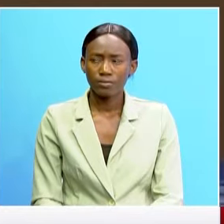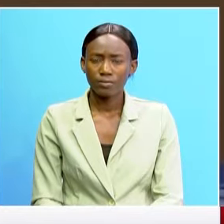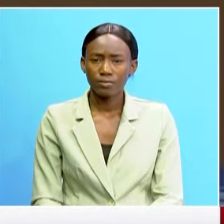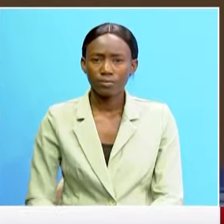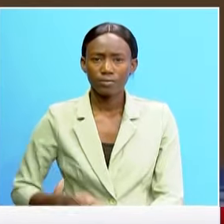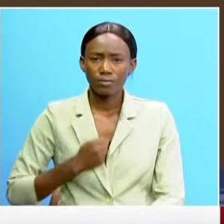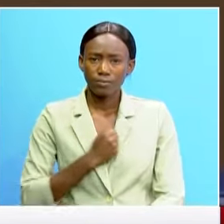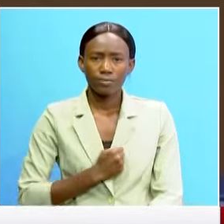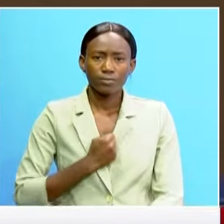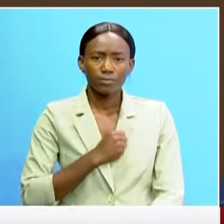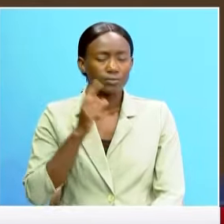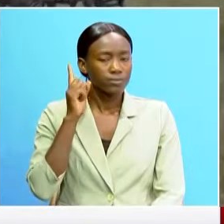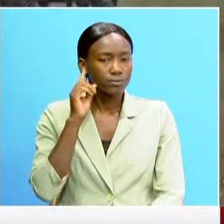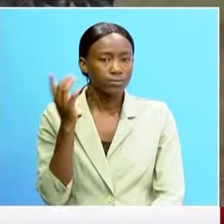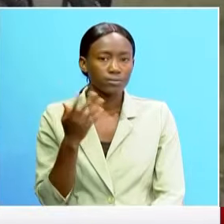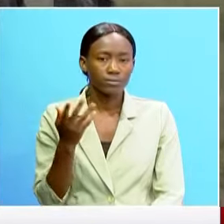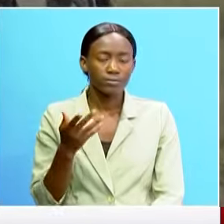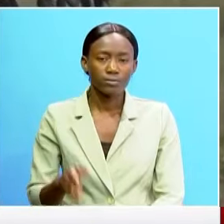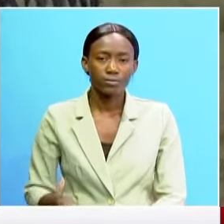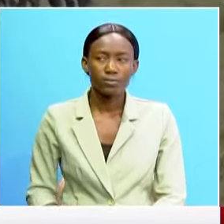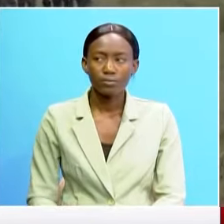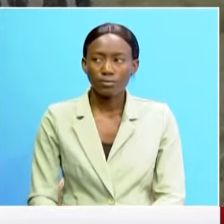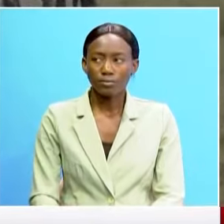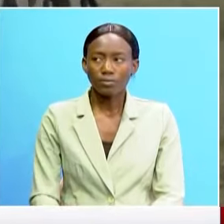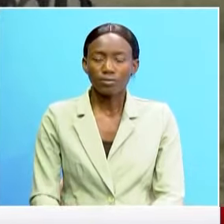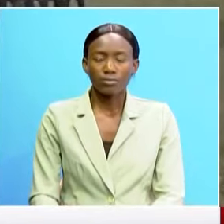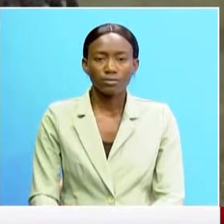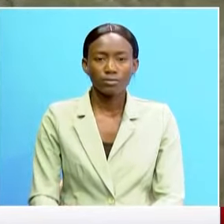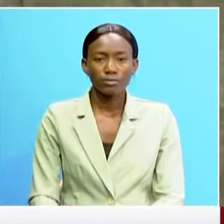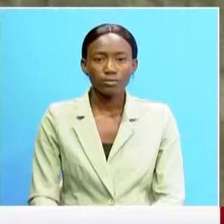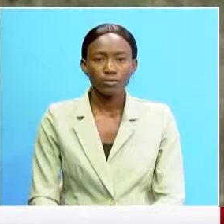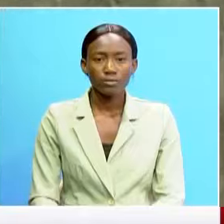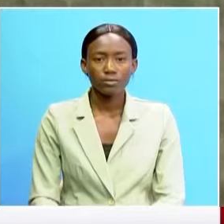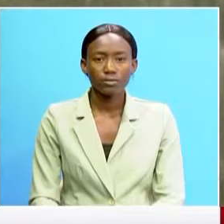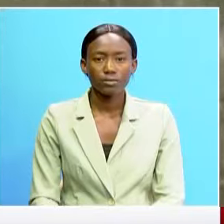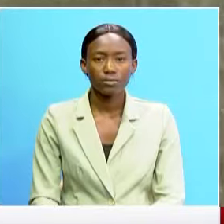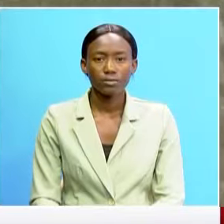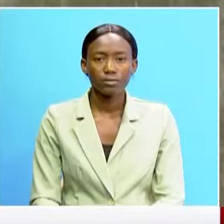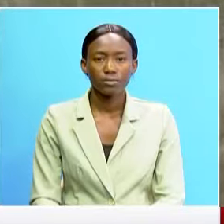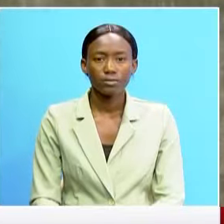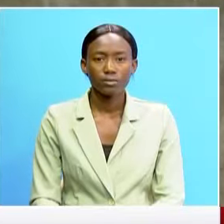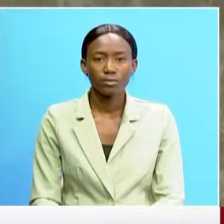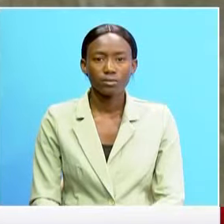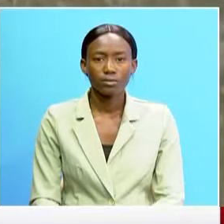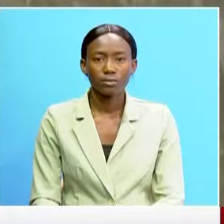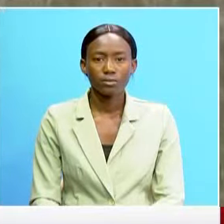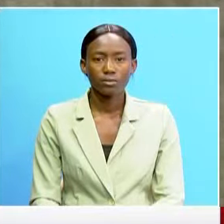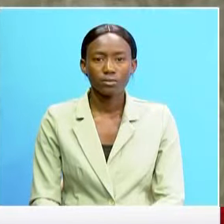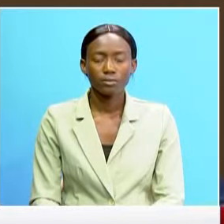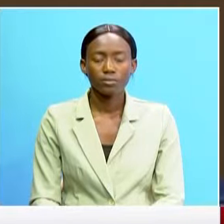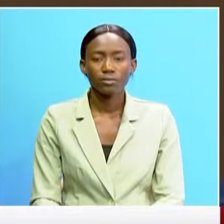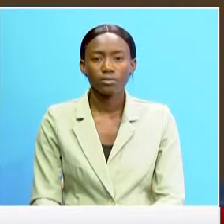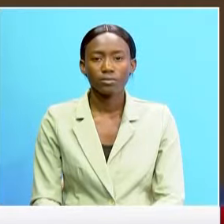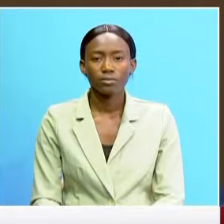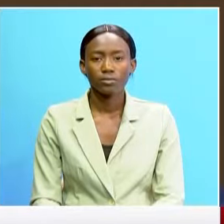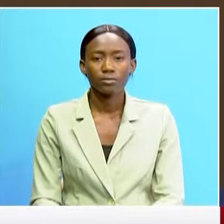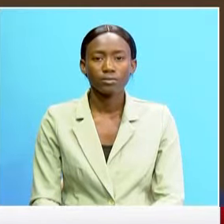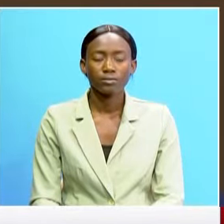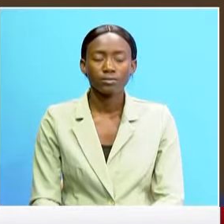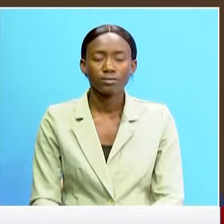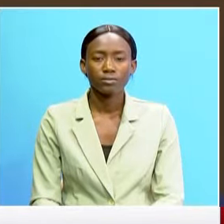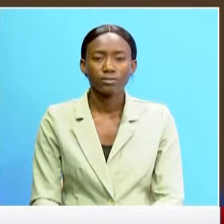food, and that brings about the conflict with the animals. So, coming again, I think our wildlife personnel from